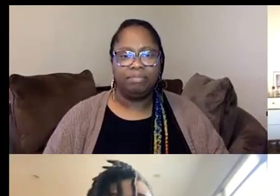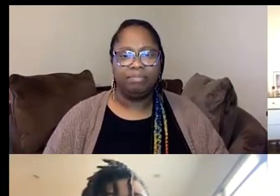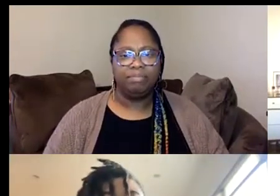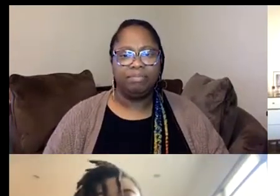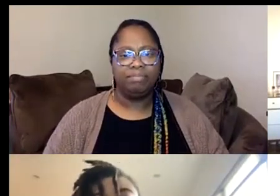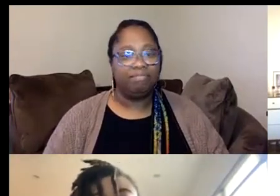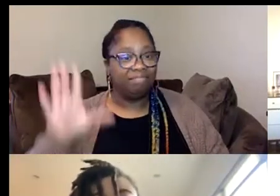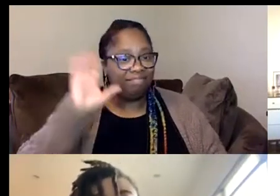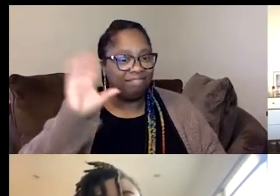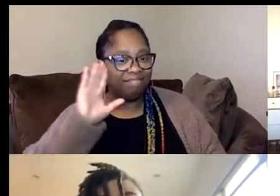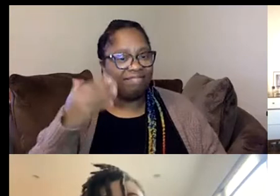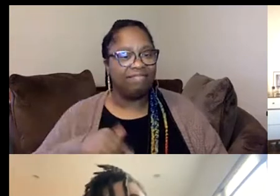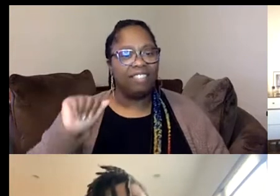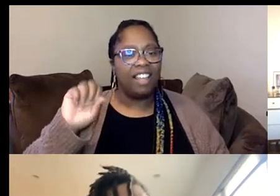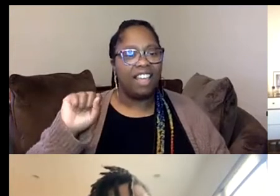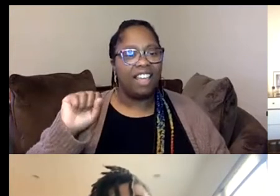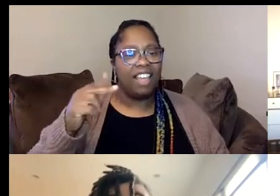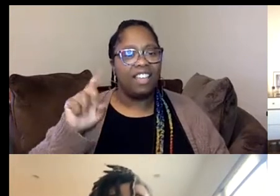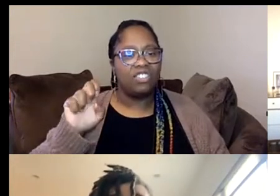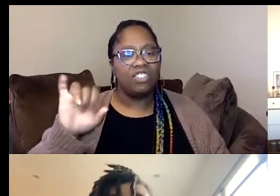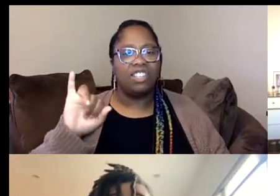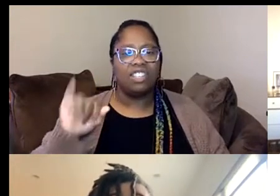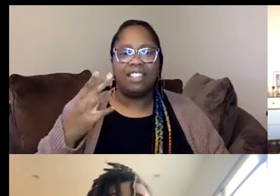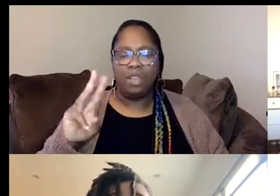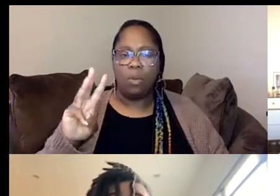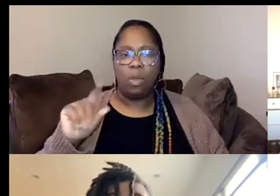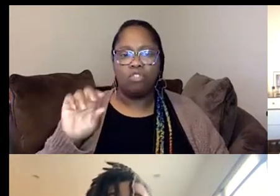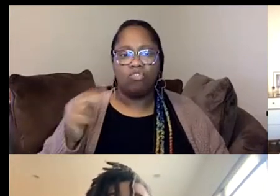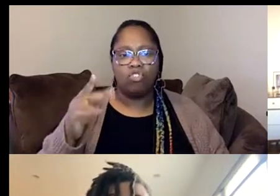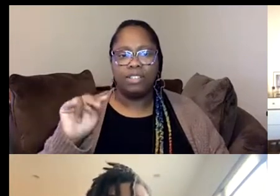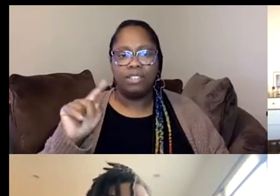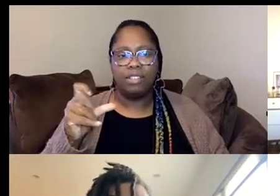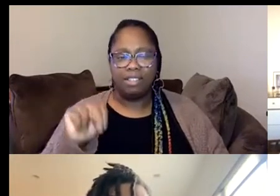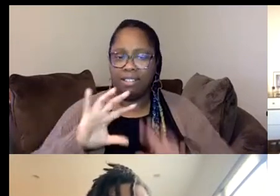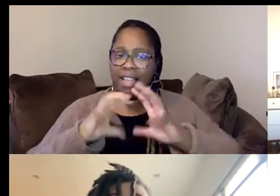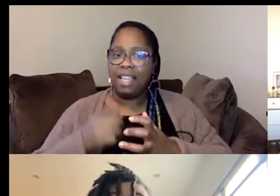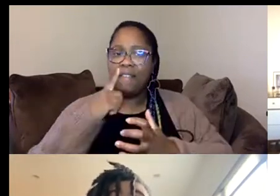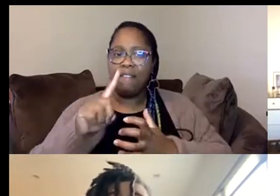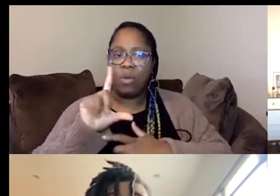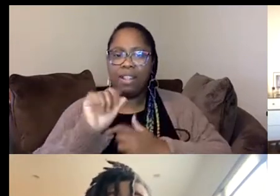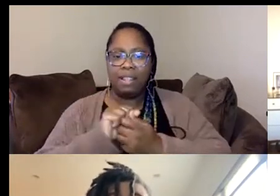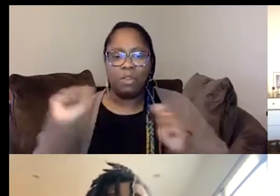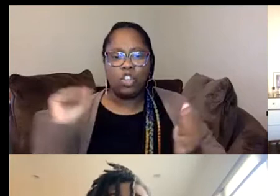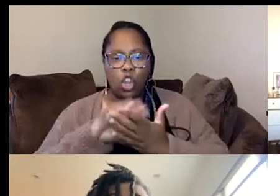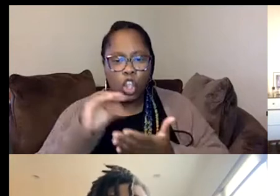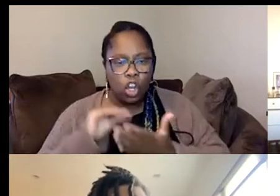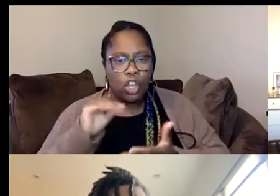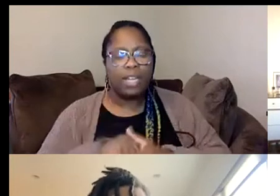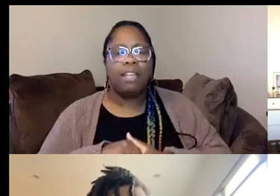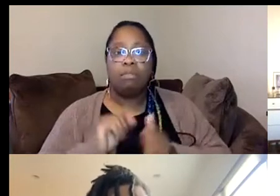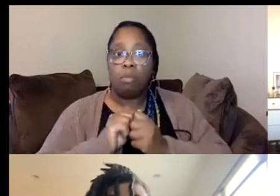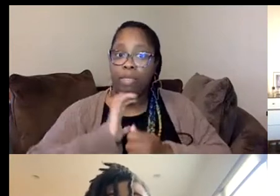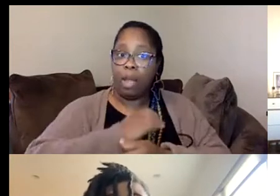Hi, y'all. I'm Ashley Kishana Washington, co-founder of the Collective for Liberatory Lawyering. Through our work, parents and